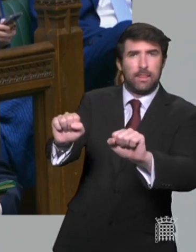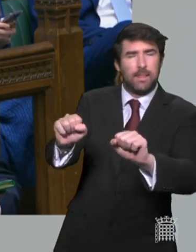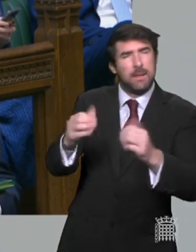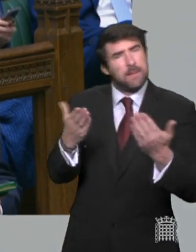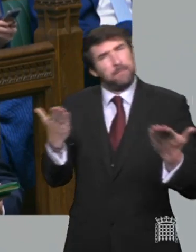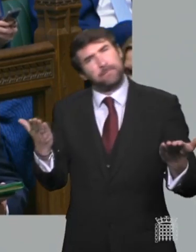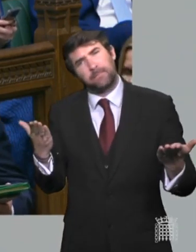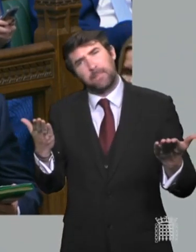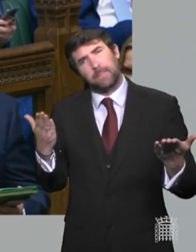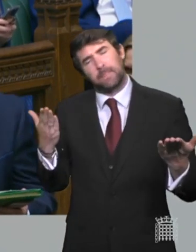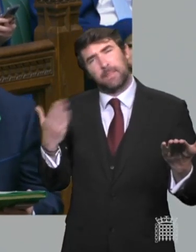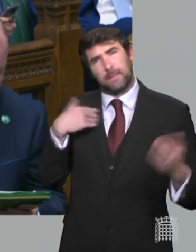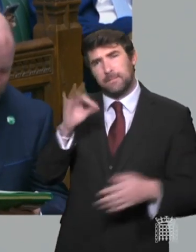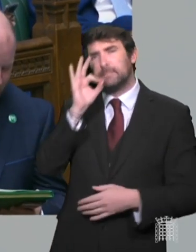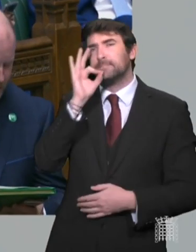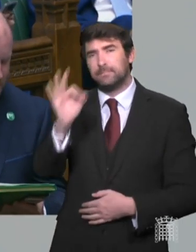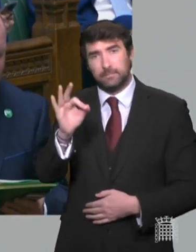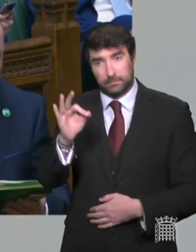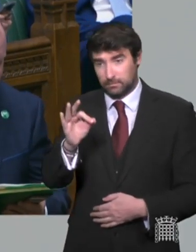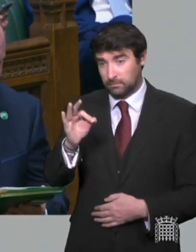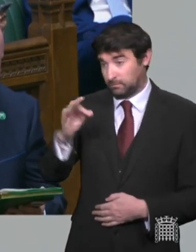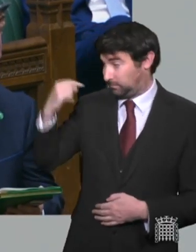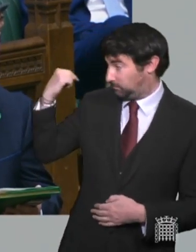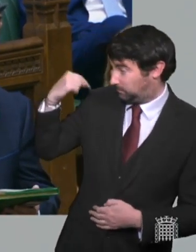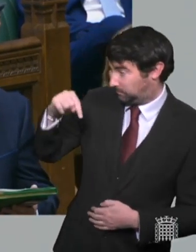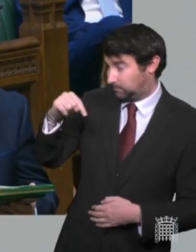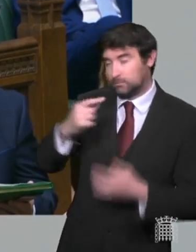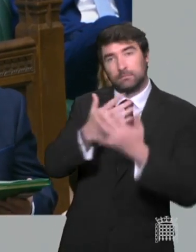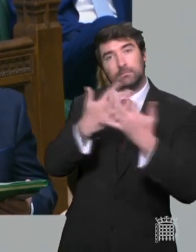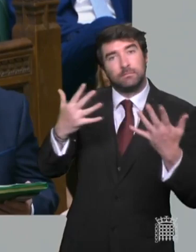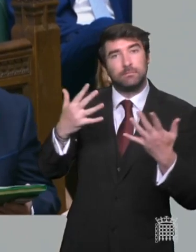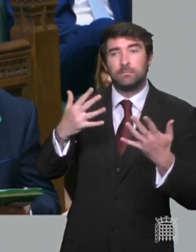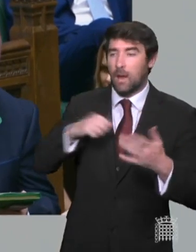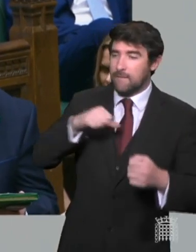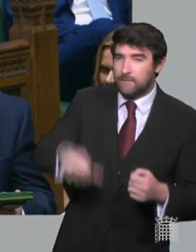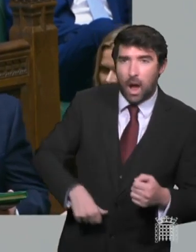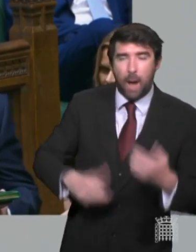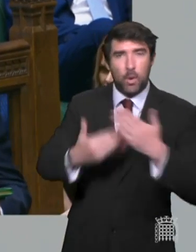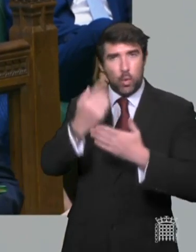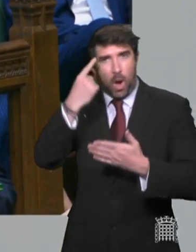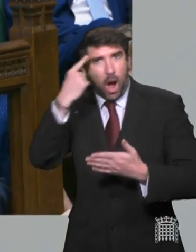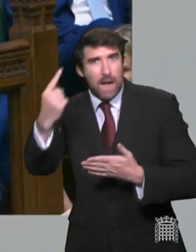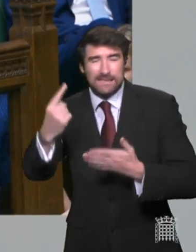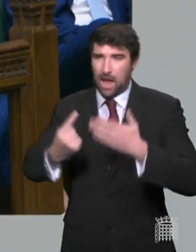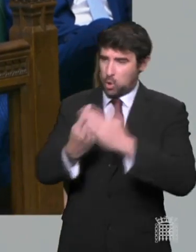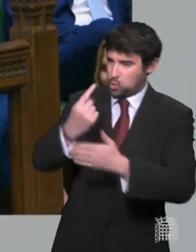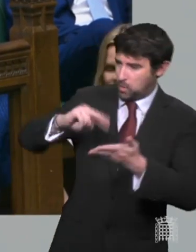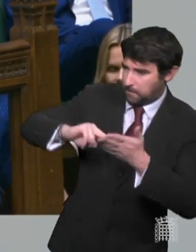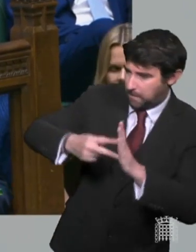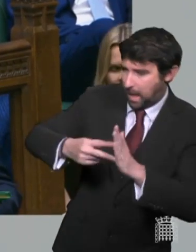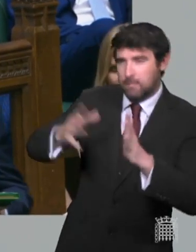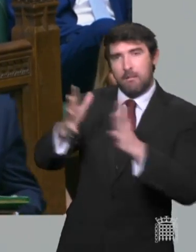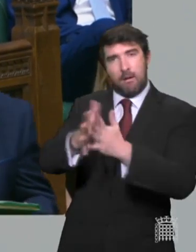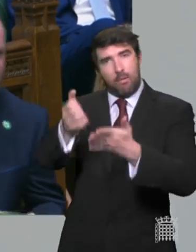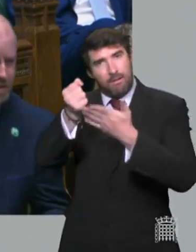that have done their best to survive and diversify over this horrendous last year should be supported and not threatened by the local authority as they do